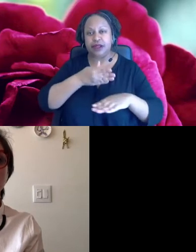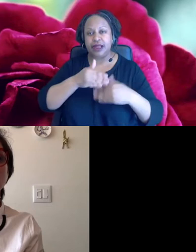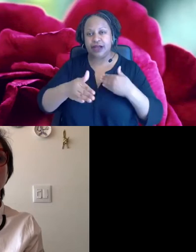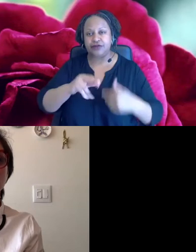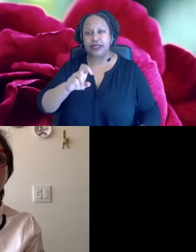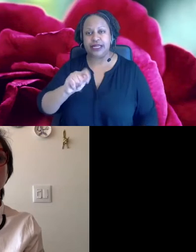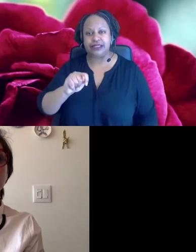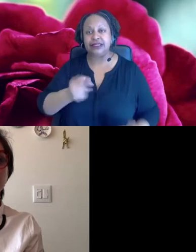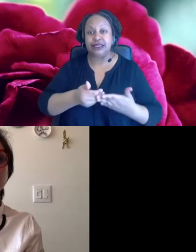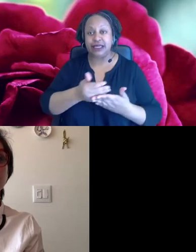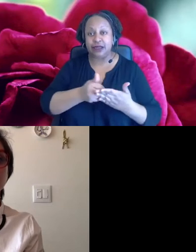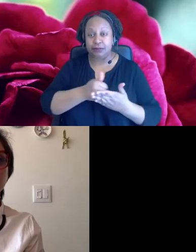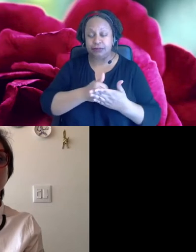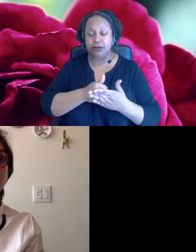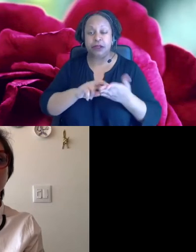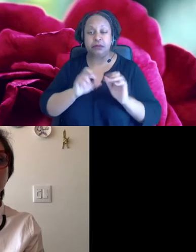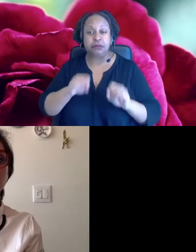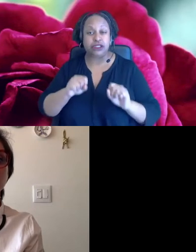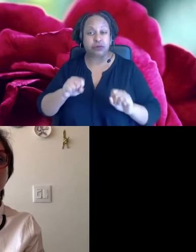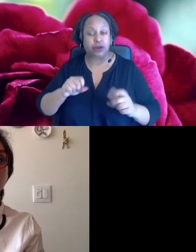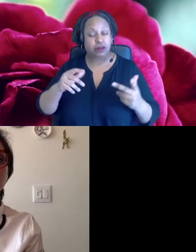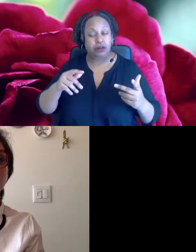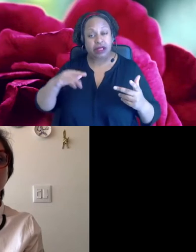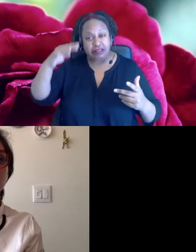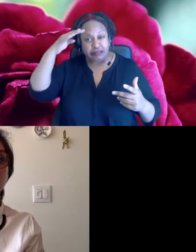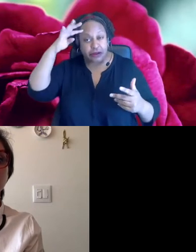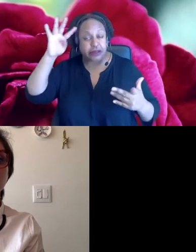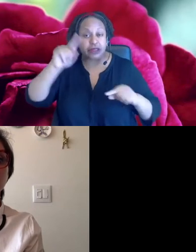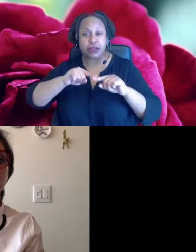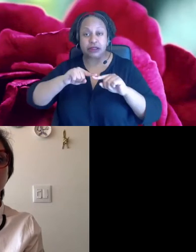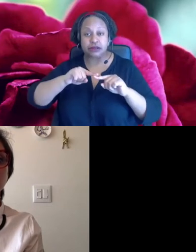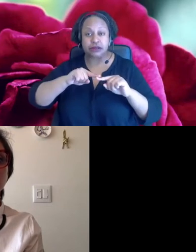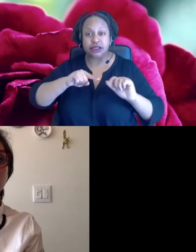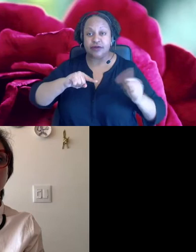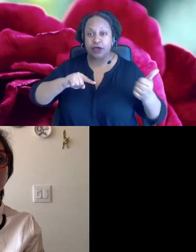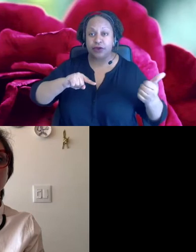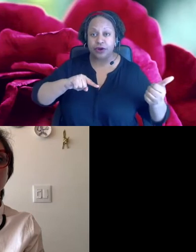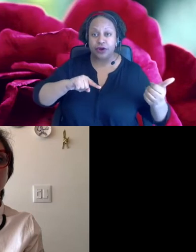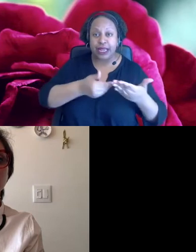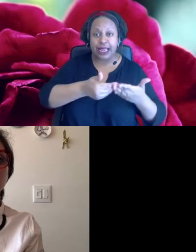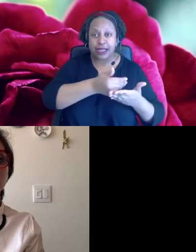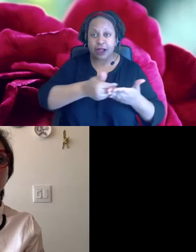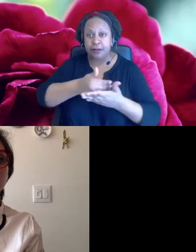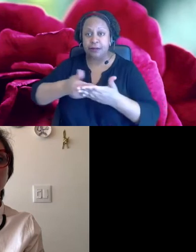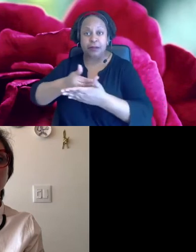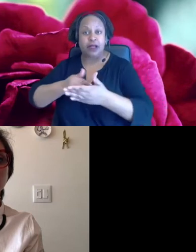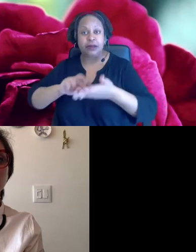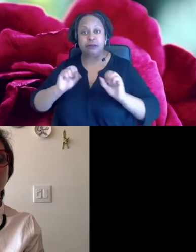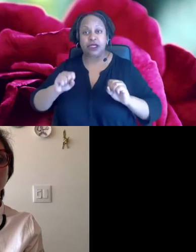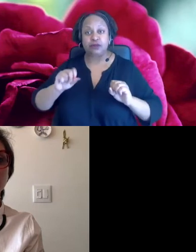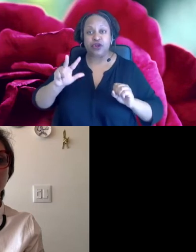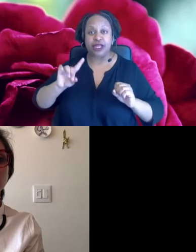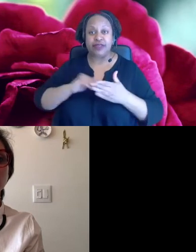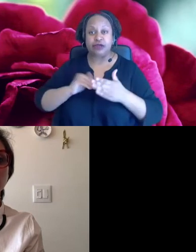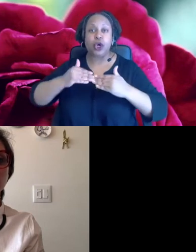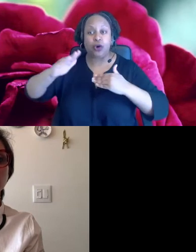could, in theory, depending on other sources of income, have put a taxpayer in that position